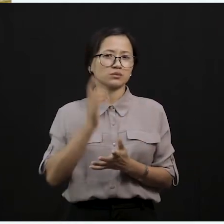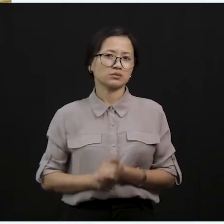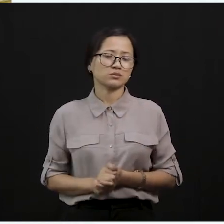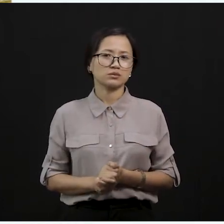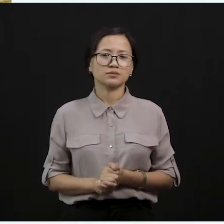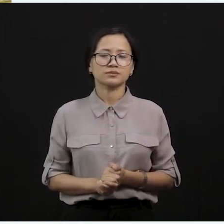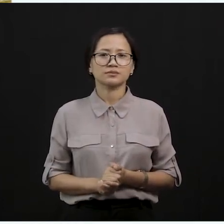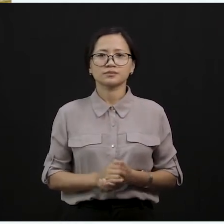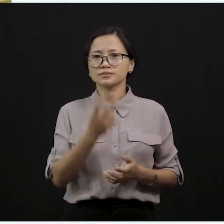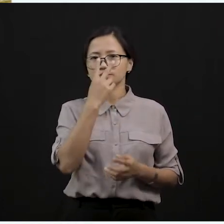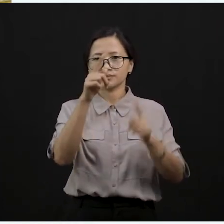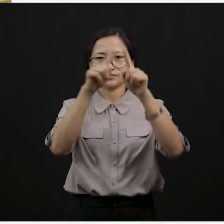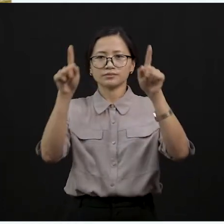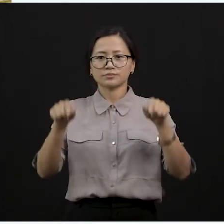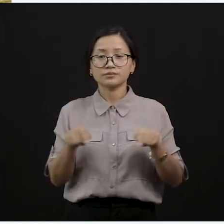from this picture, students?